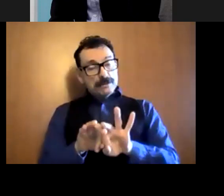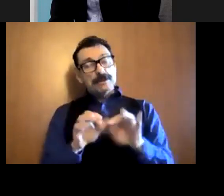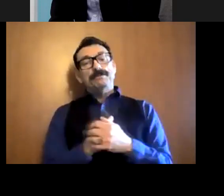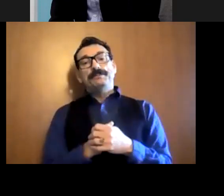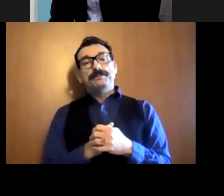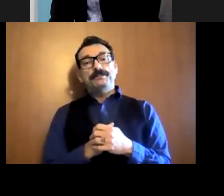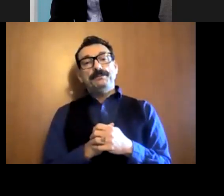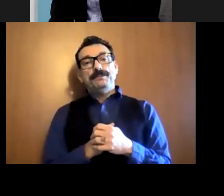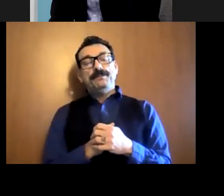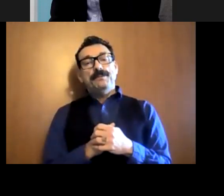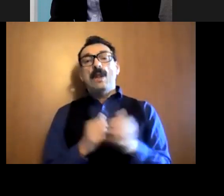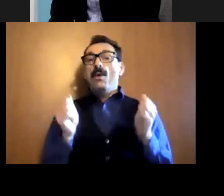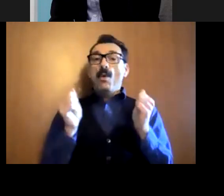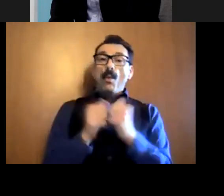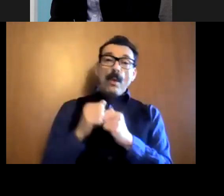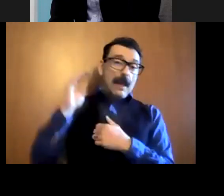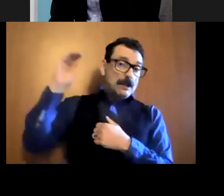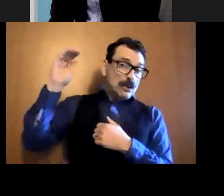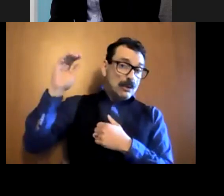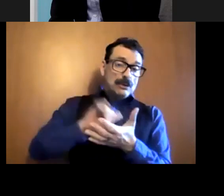amongst adults in New York State,